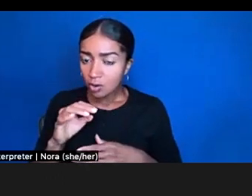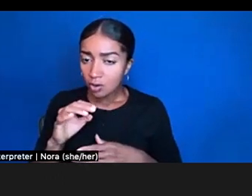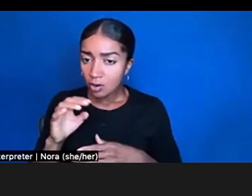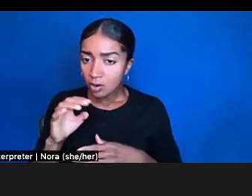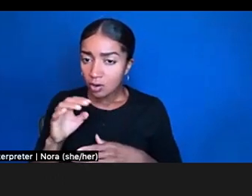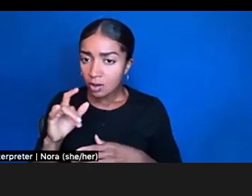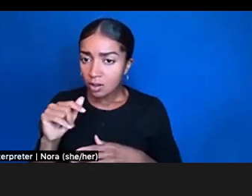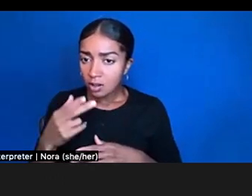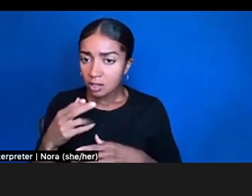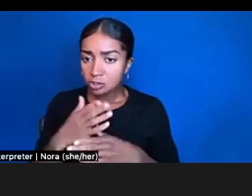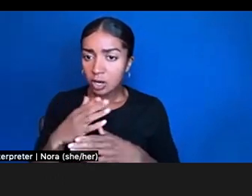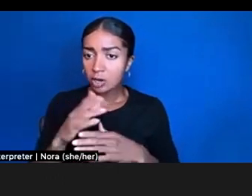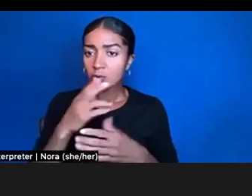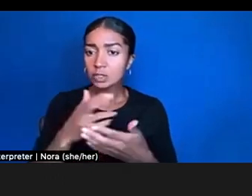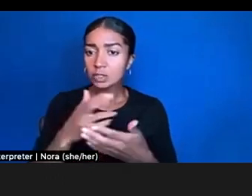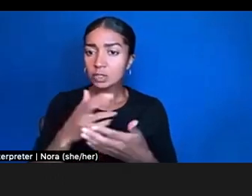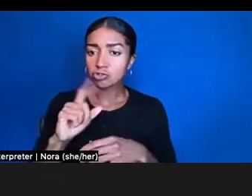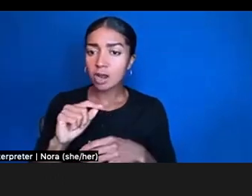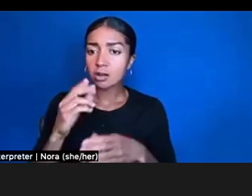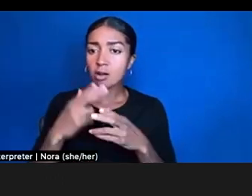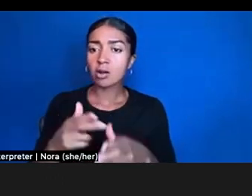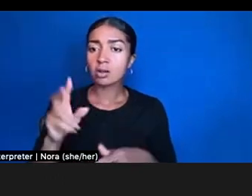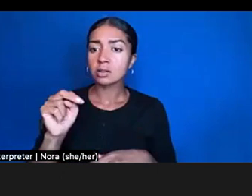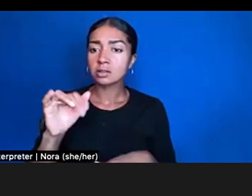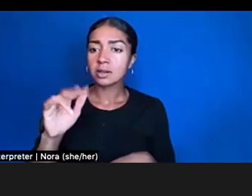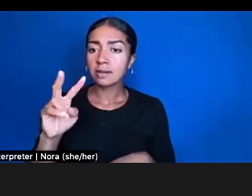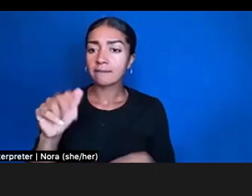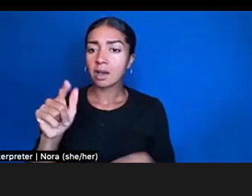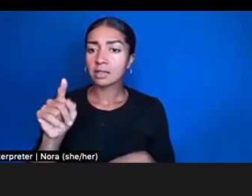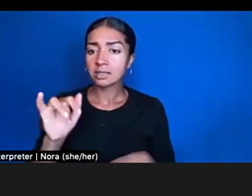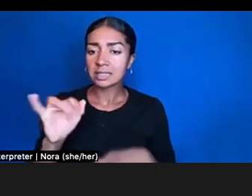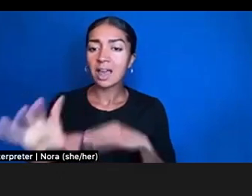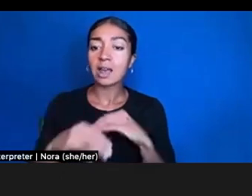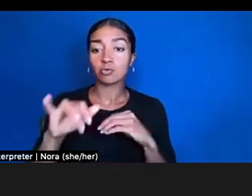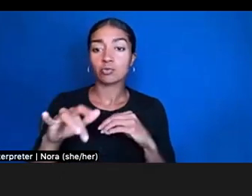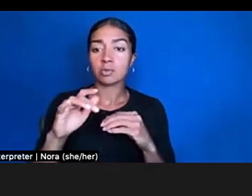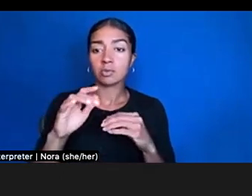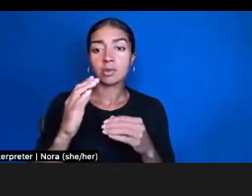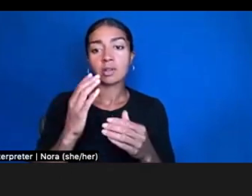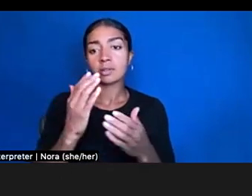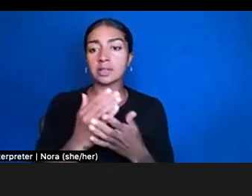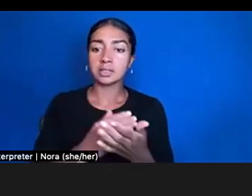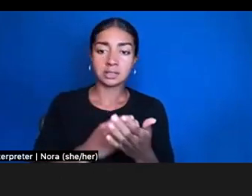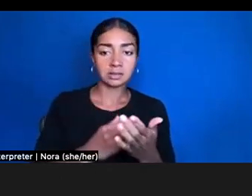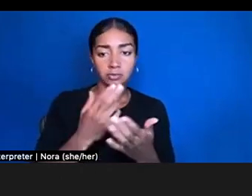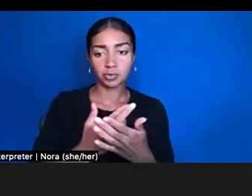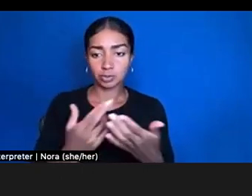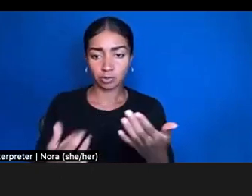So we'll make sure we add that to our list of links for resources for folks.